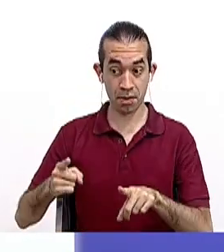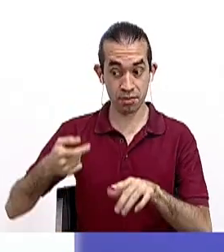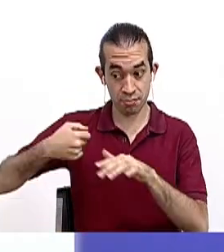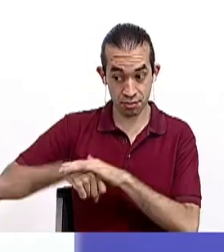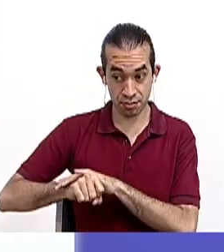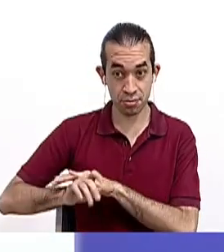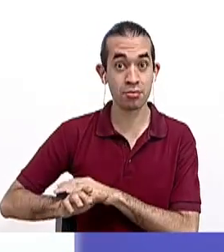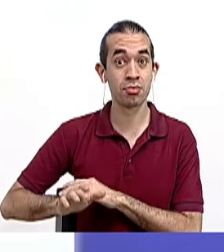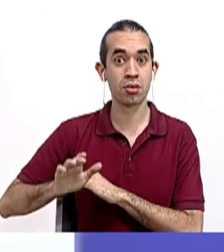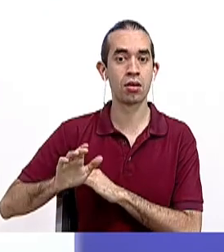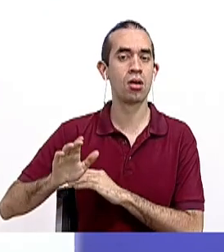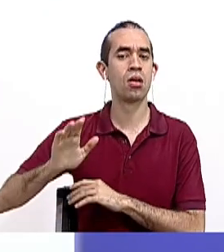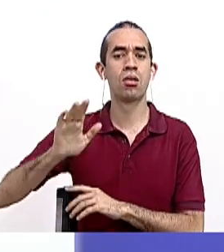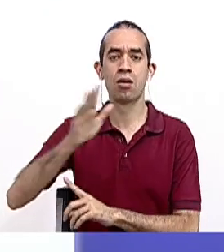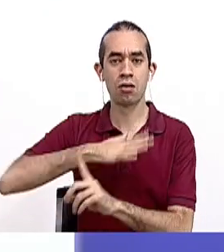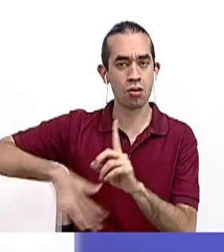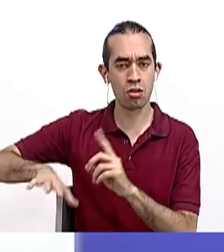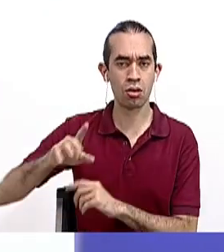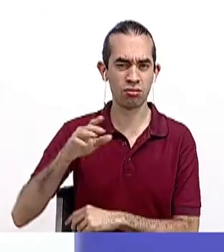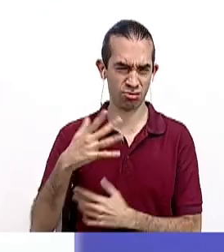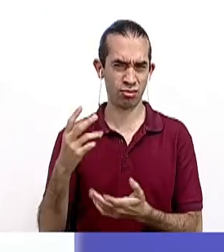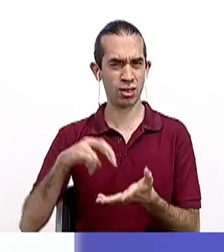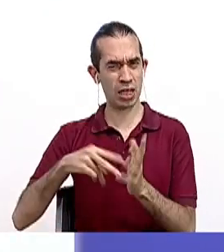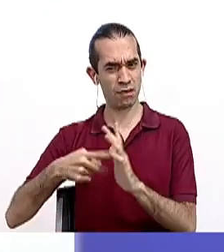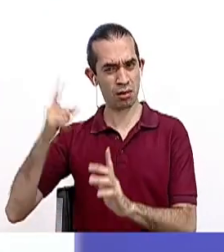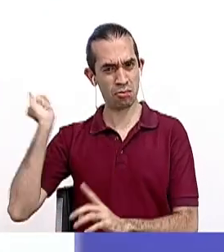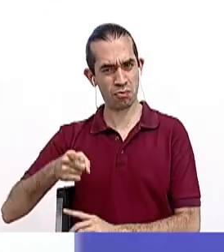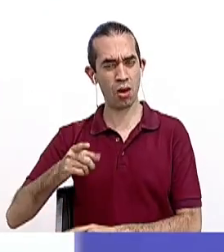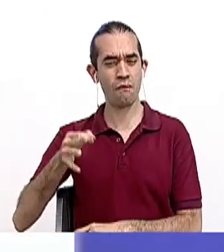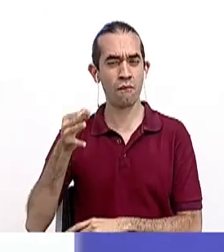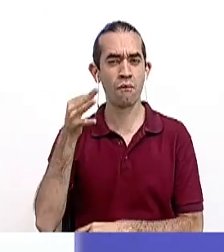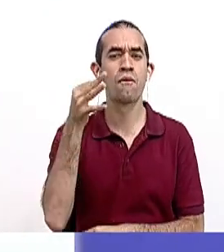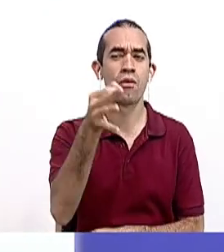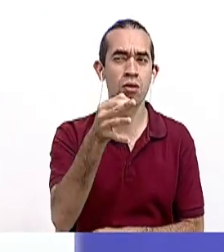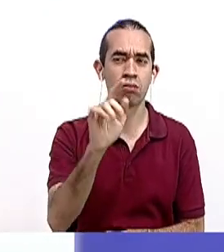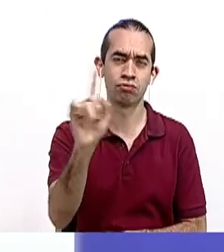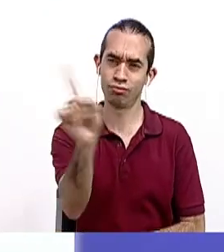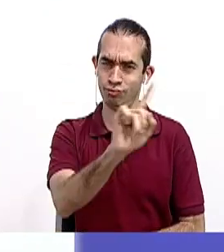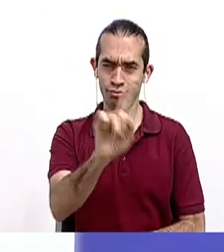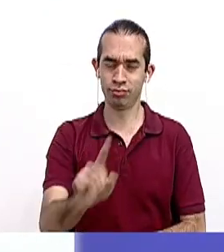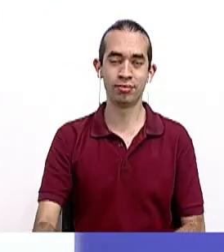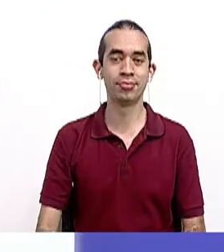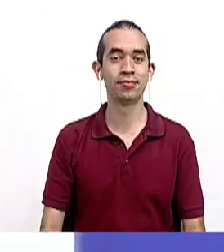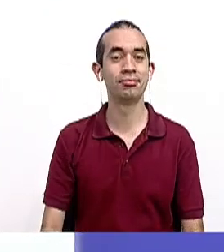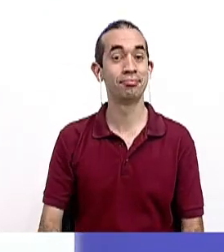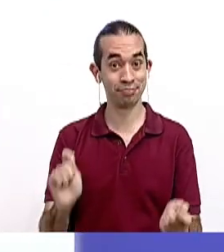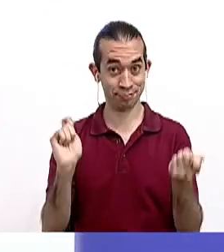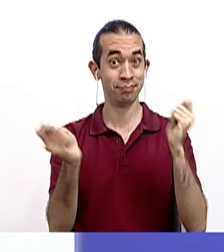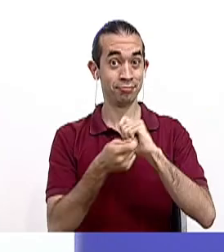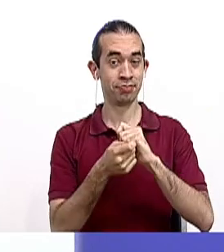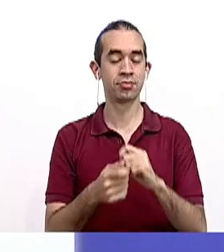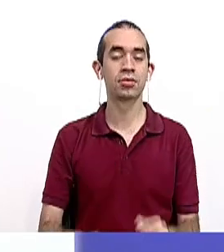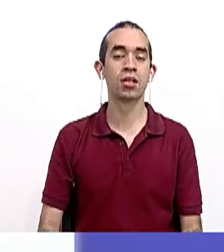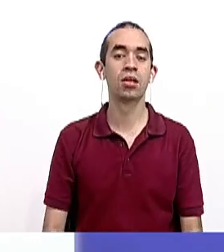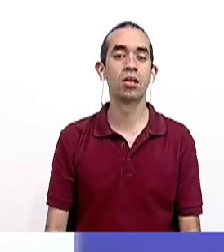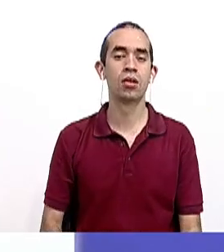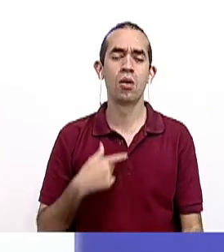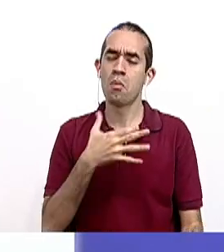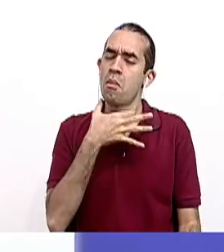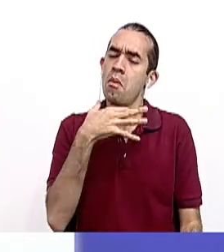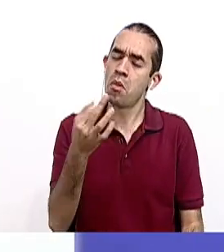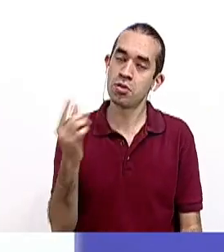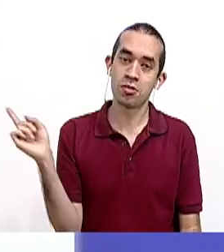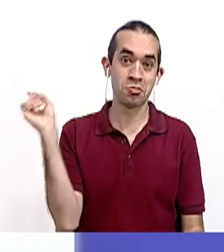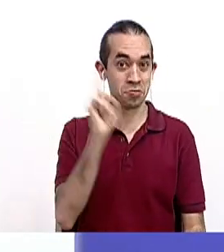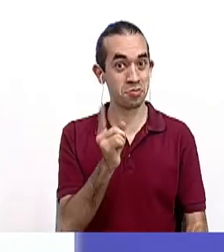birth should not dictate the kind of person that you can become. So it was a pleasure for me to be here with